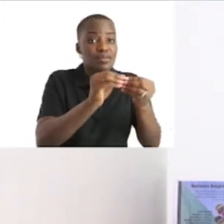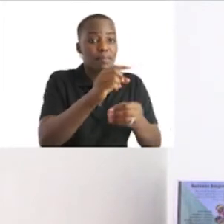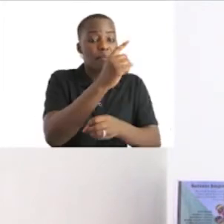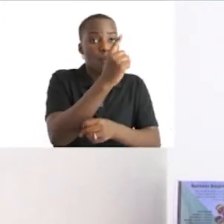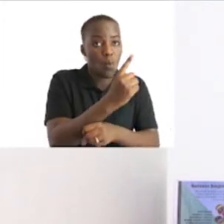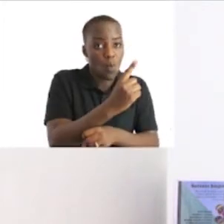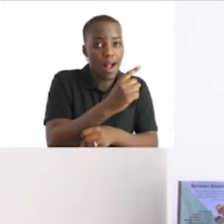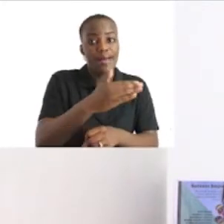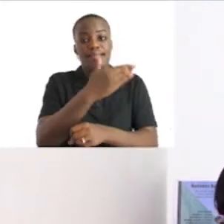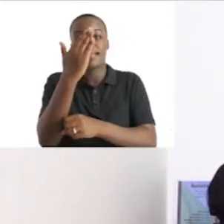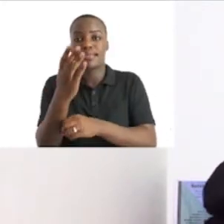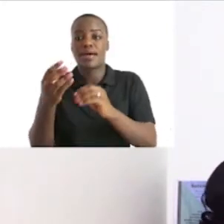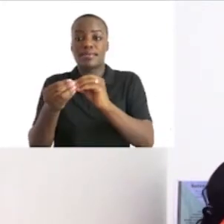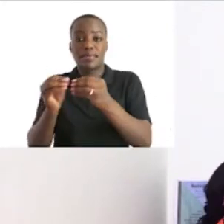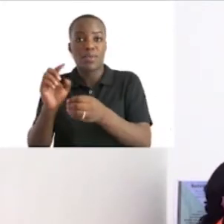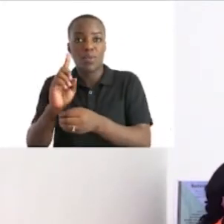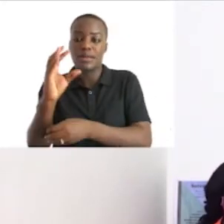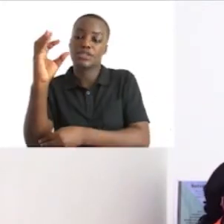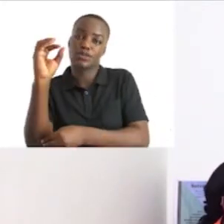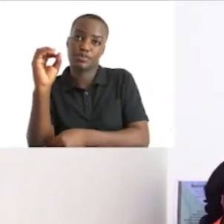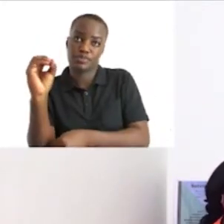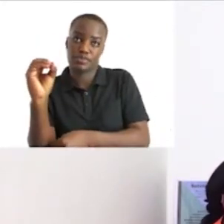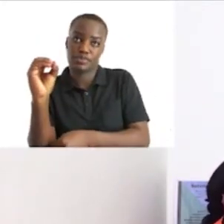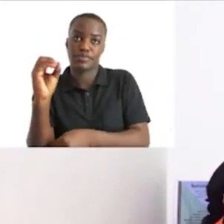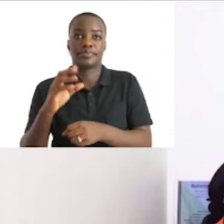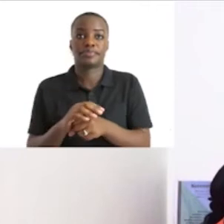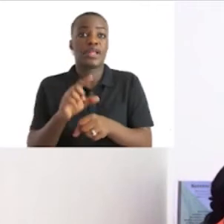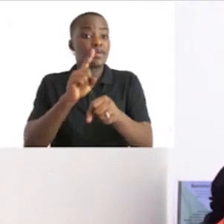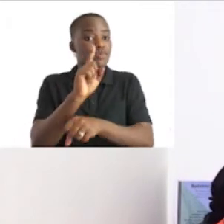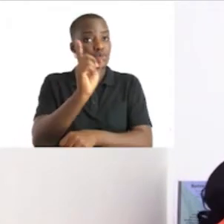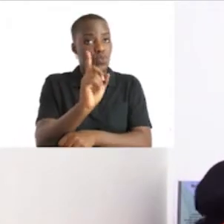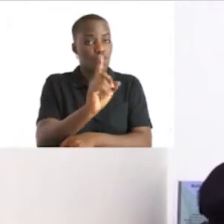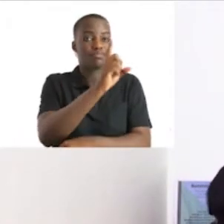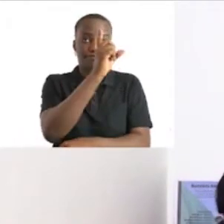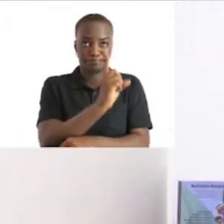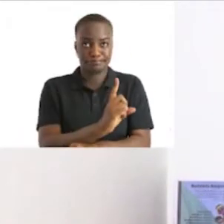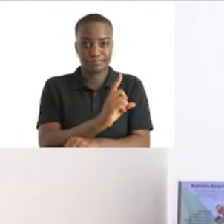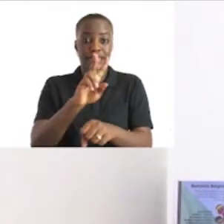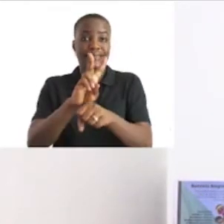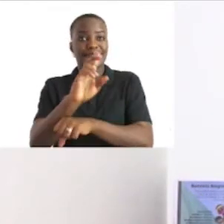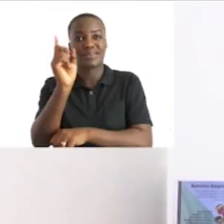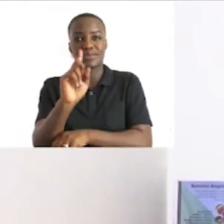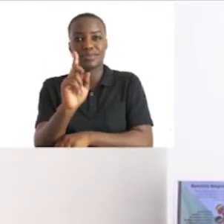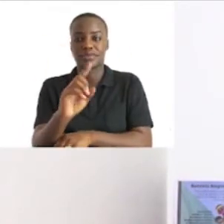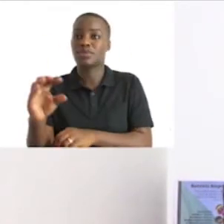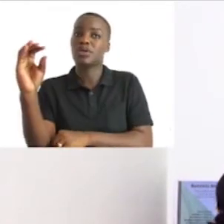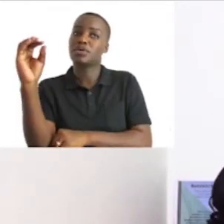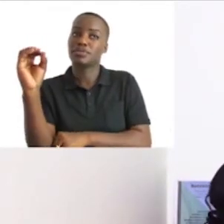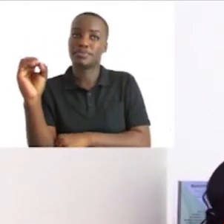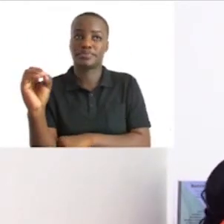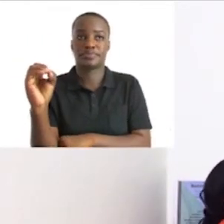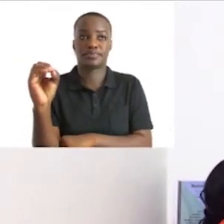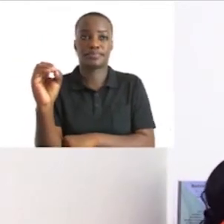the second one here. So our first digit is 1, and our second digit in the number 10